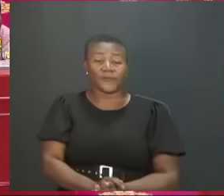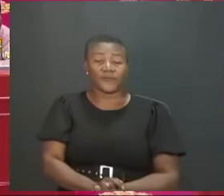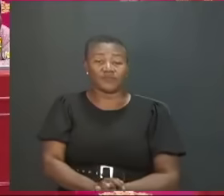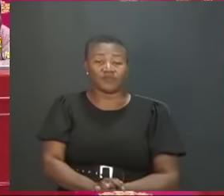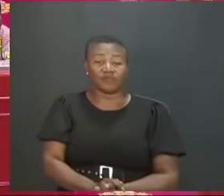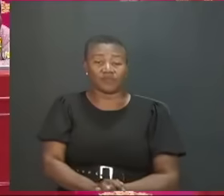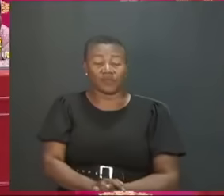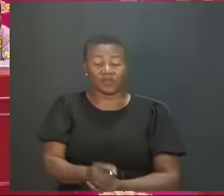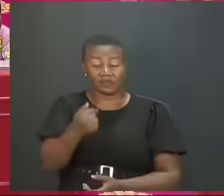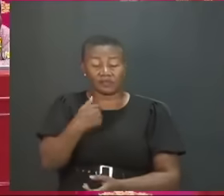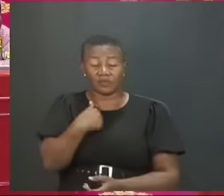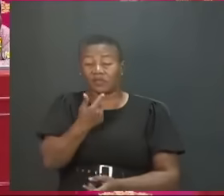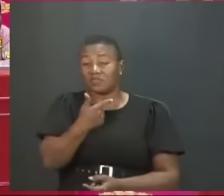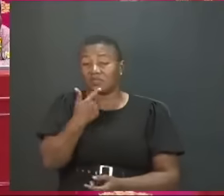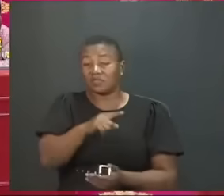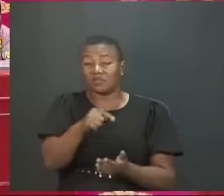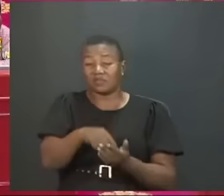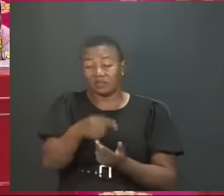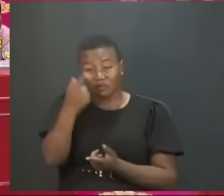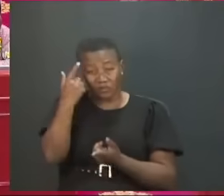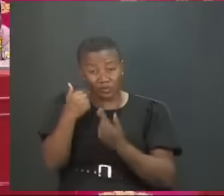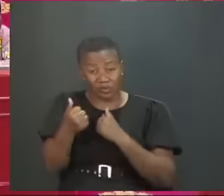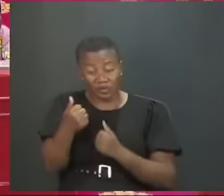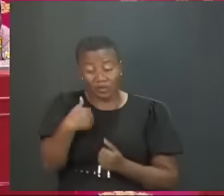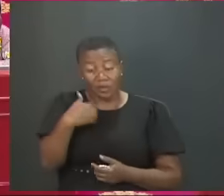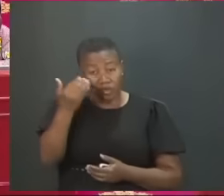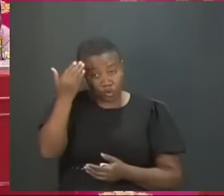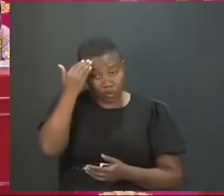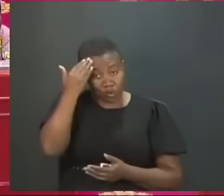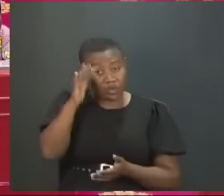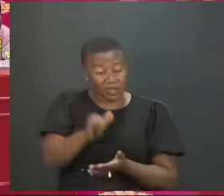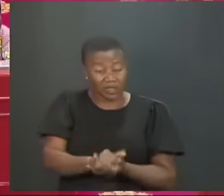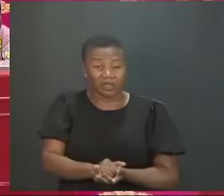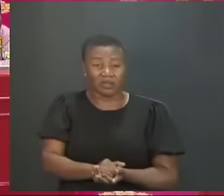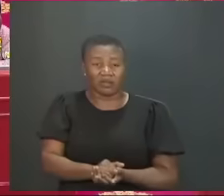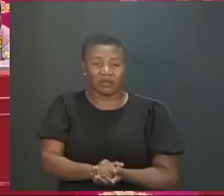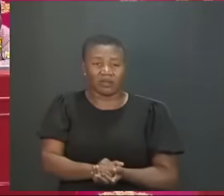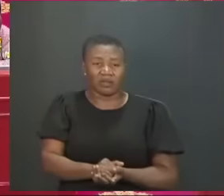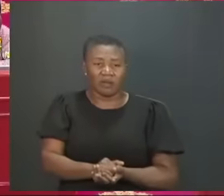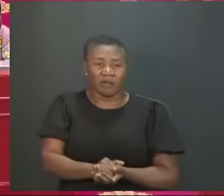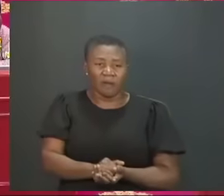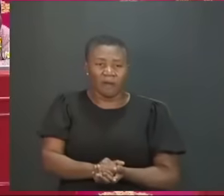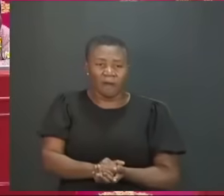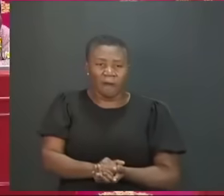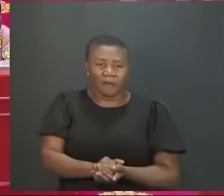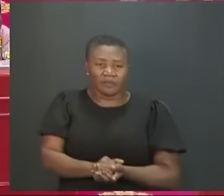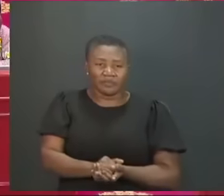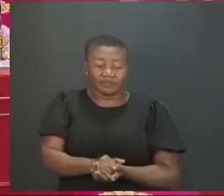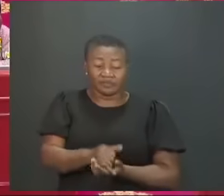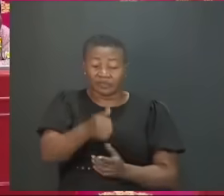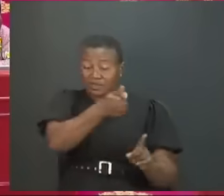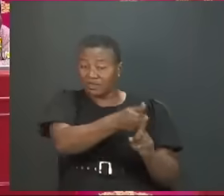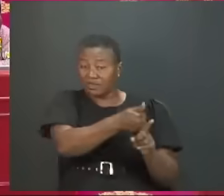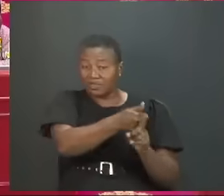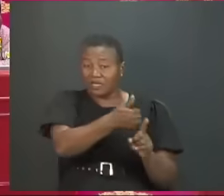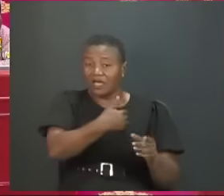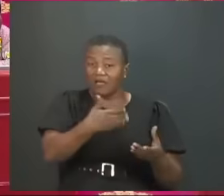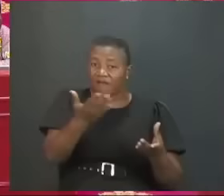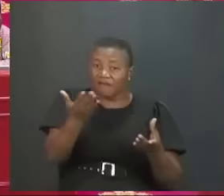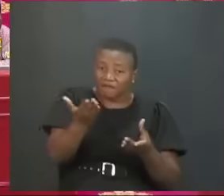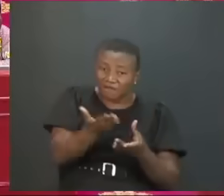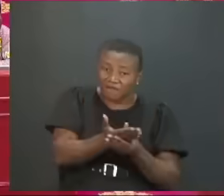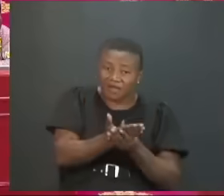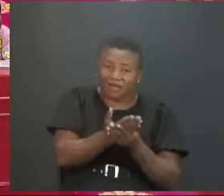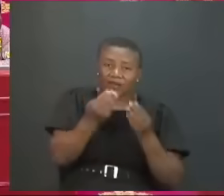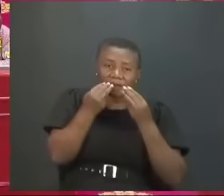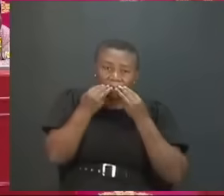I am saying this because I know as a fact that he had filed a motion seeking